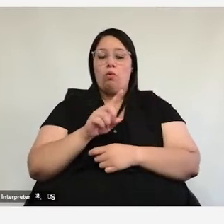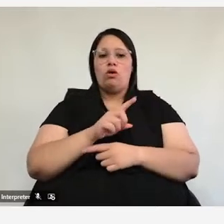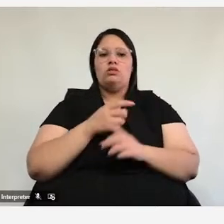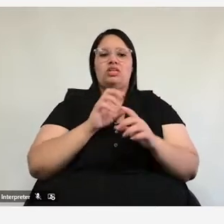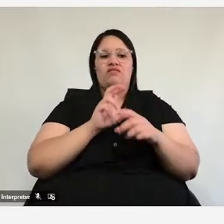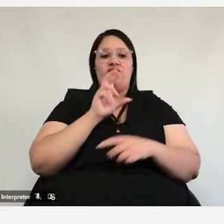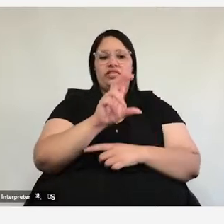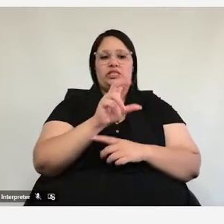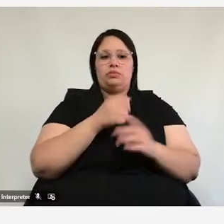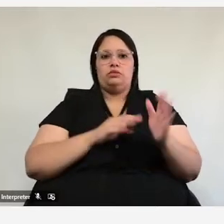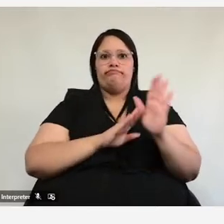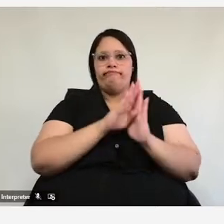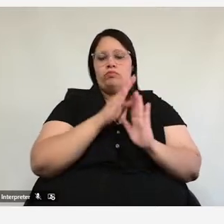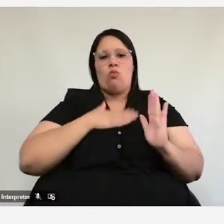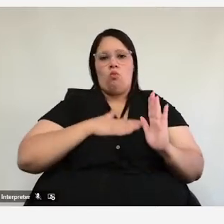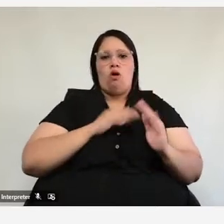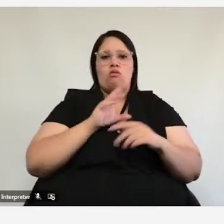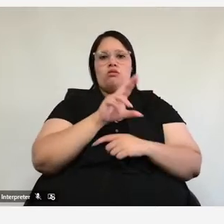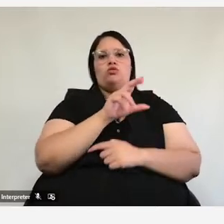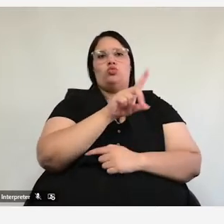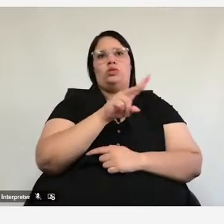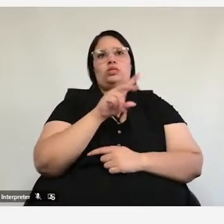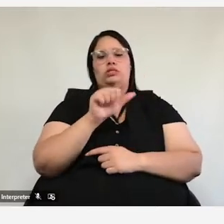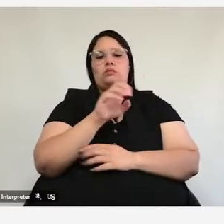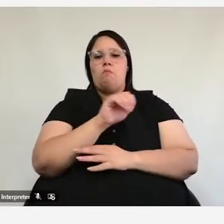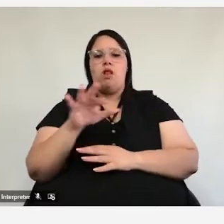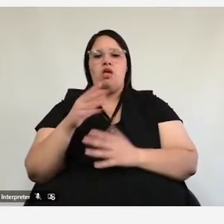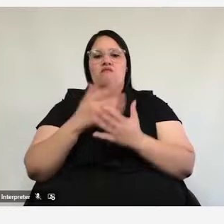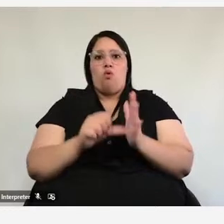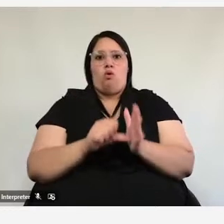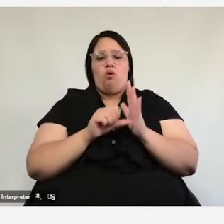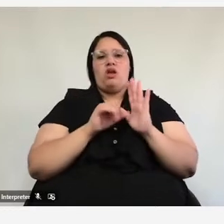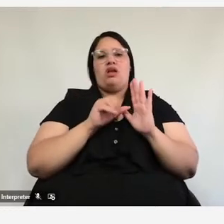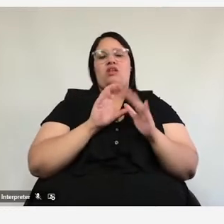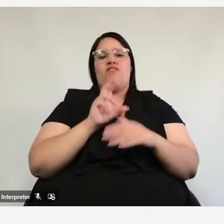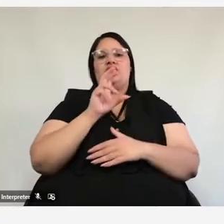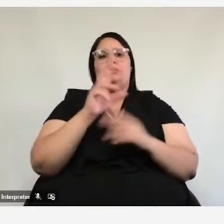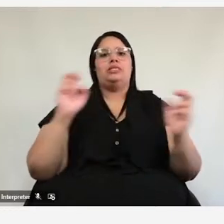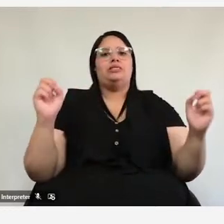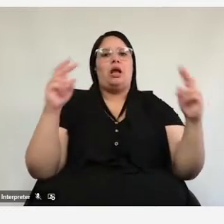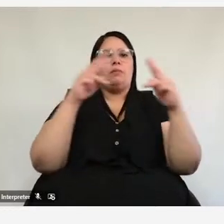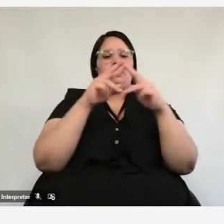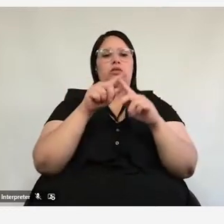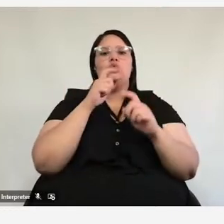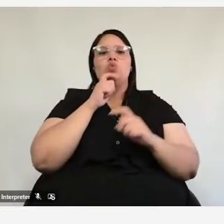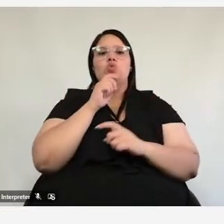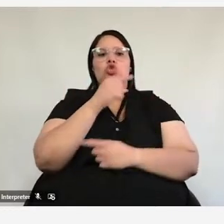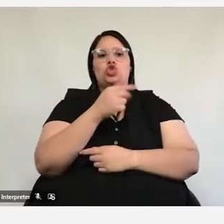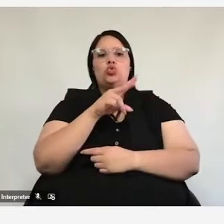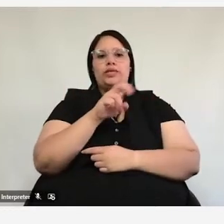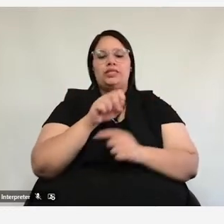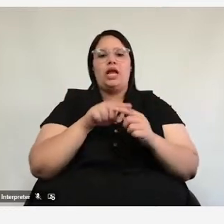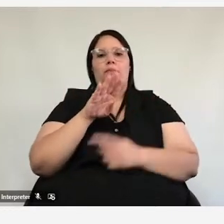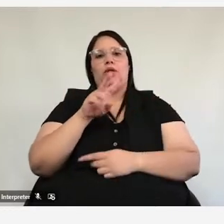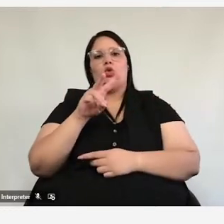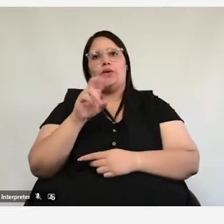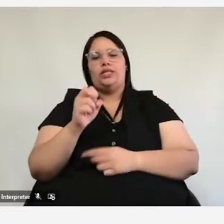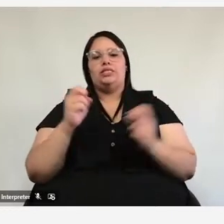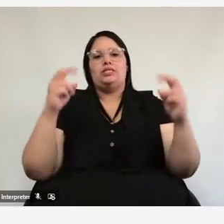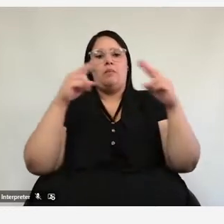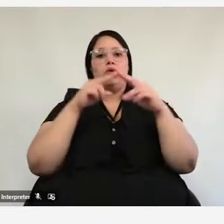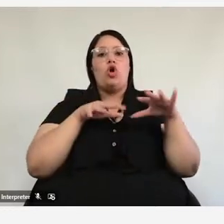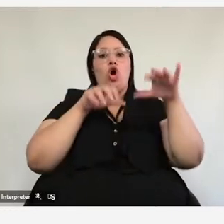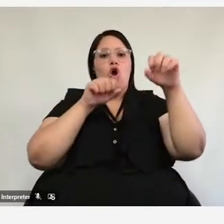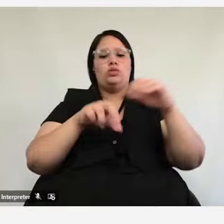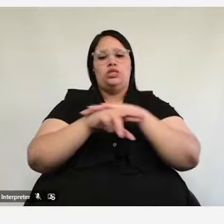which will be setting aside 26 million rand for key investment summits, including leveraging the G20 and B20 summit, hosting the